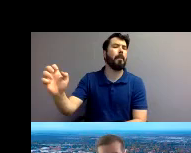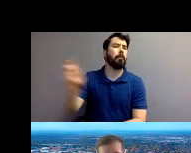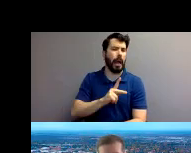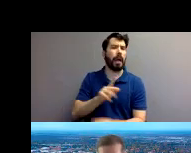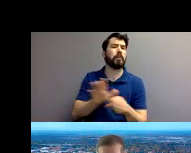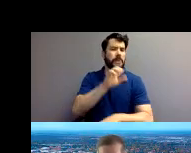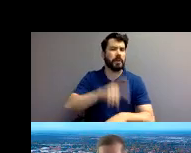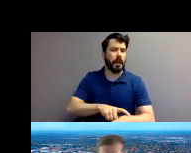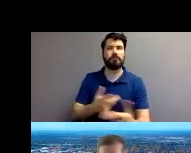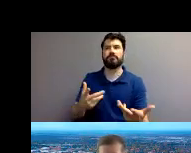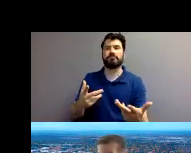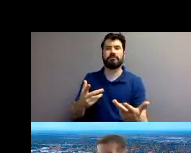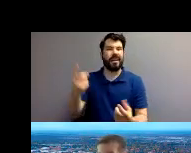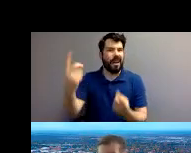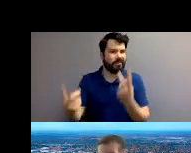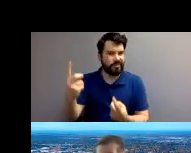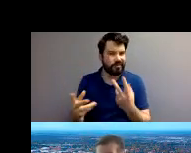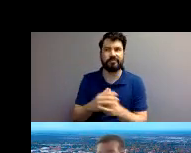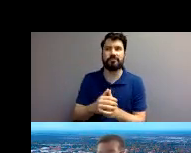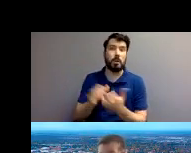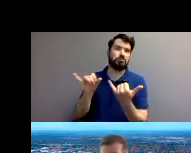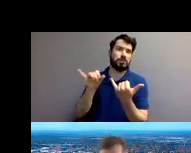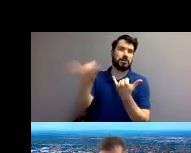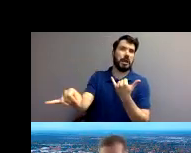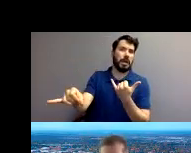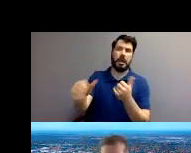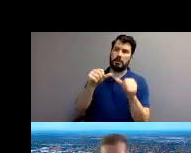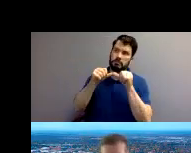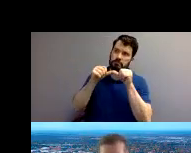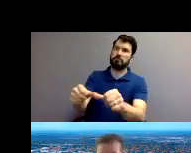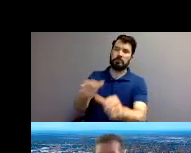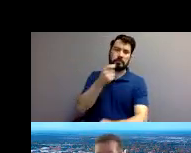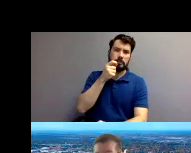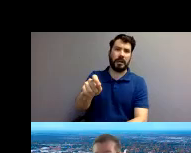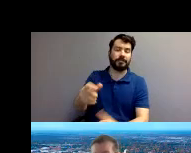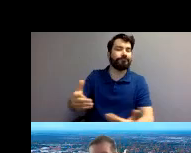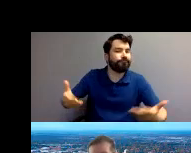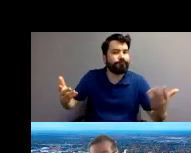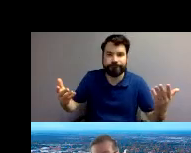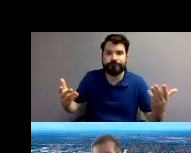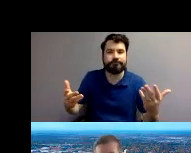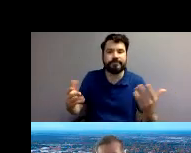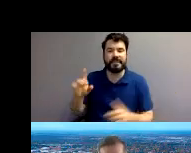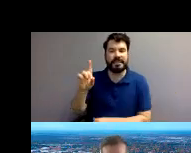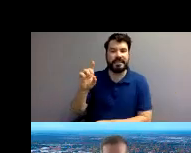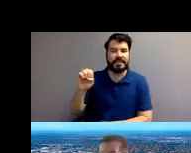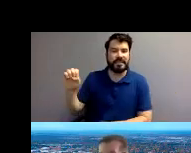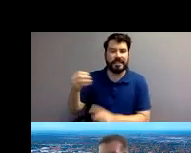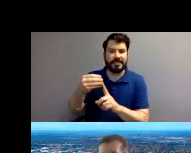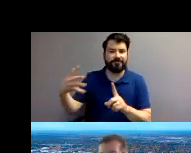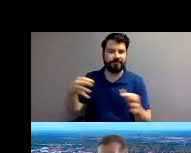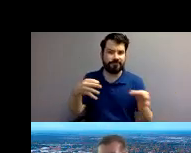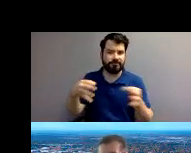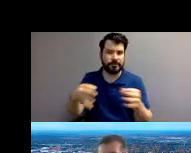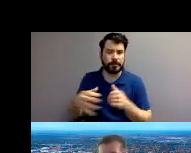it may be mobile, or it may be fully remote permanently. And Dee, you're going to highlight this here in a little bit. Second, we want to